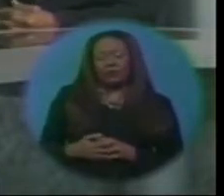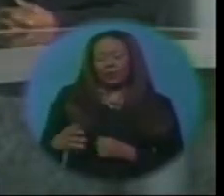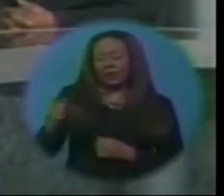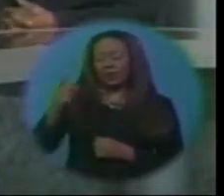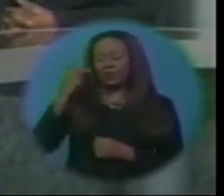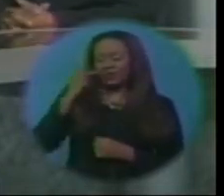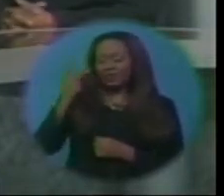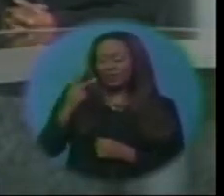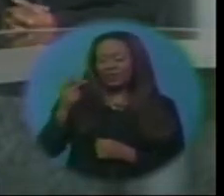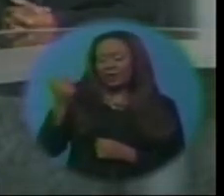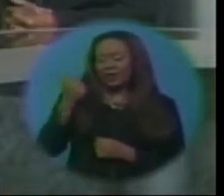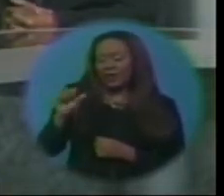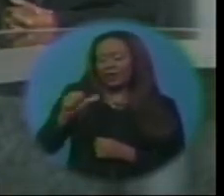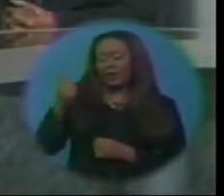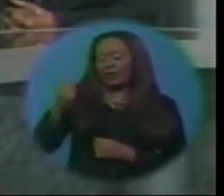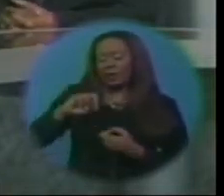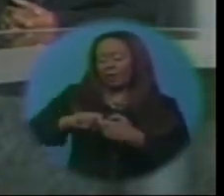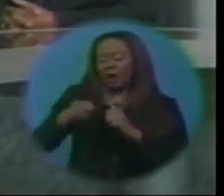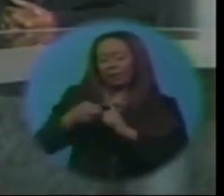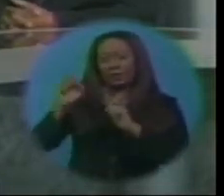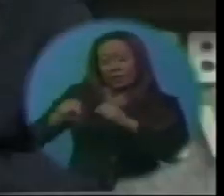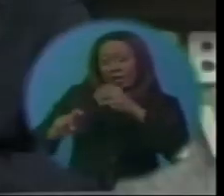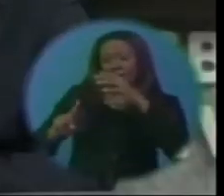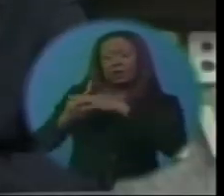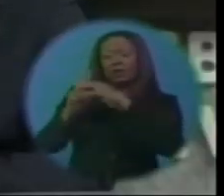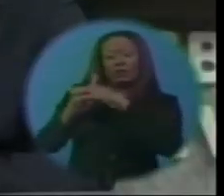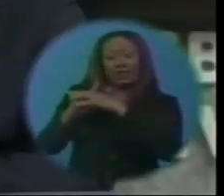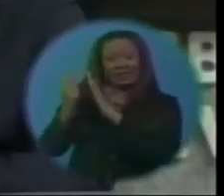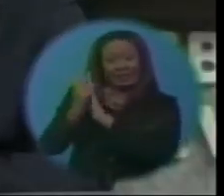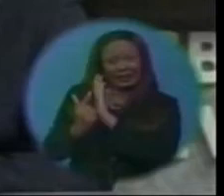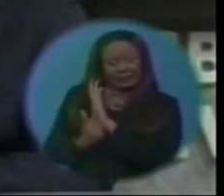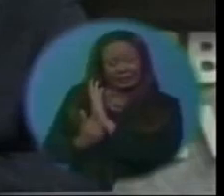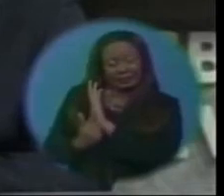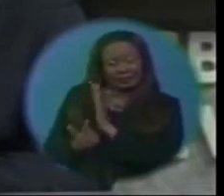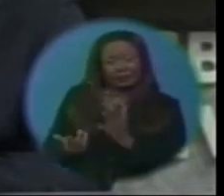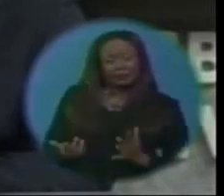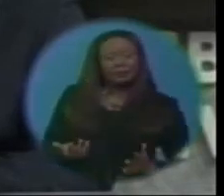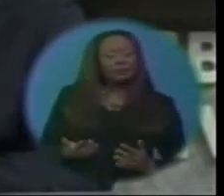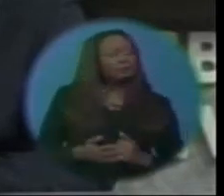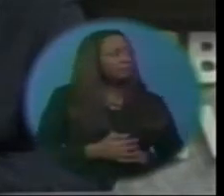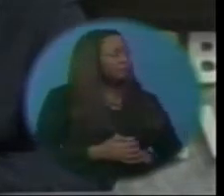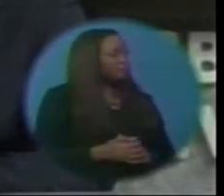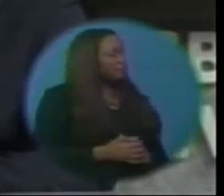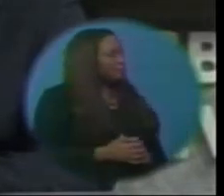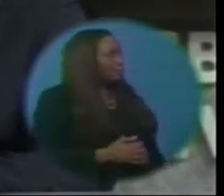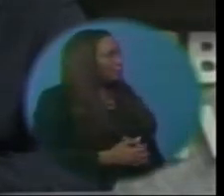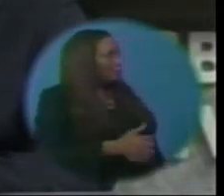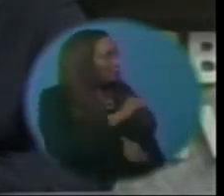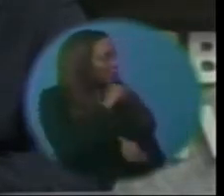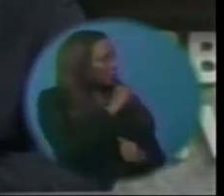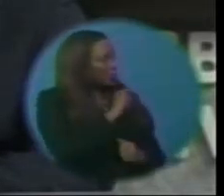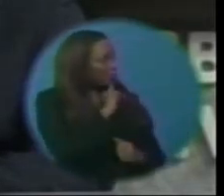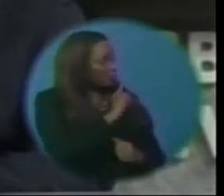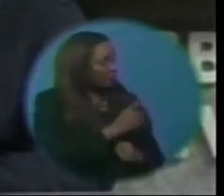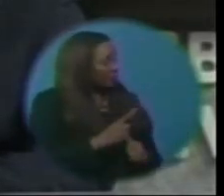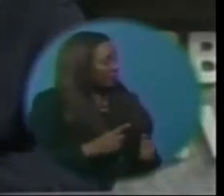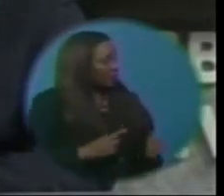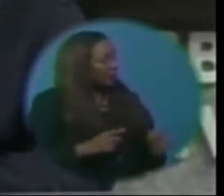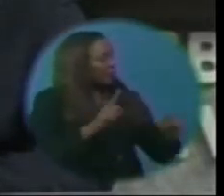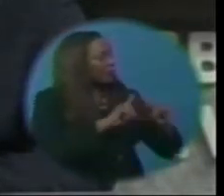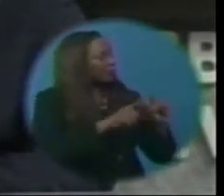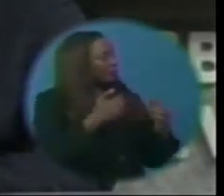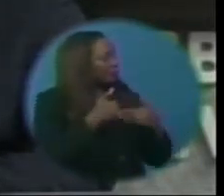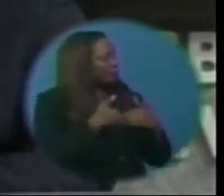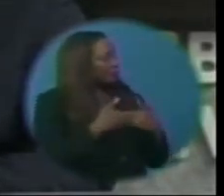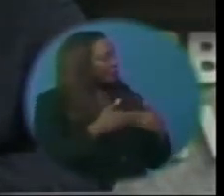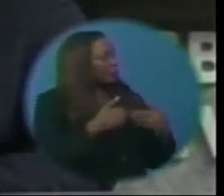South Coast sewage problems? Not specifically at the moment, but we are aware of some issues in